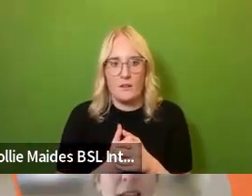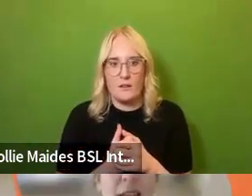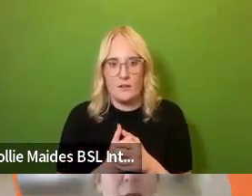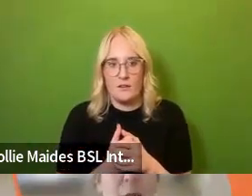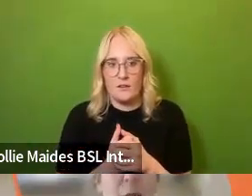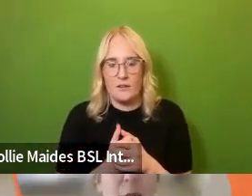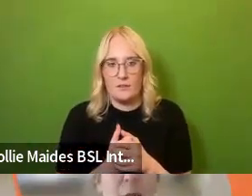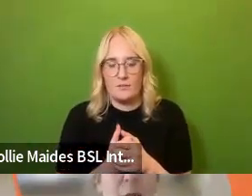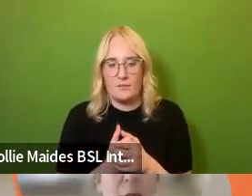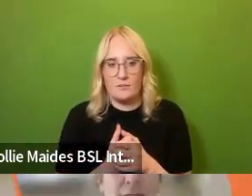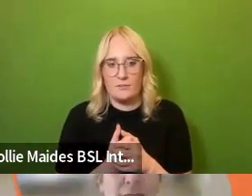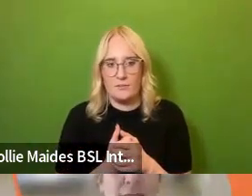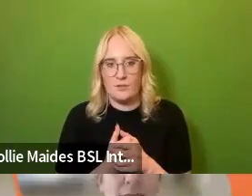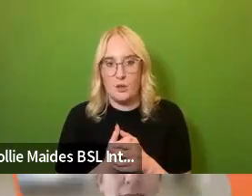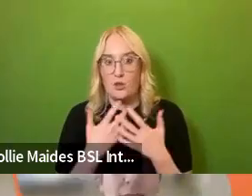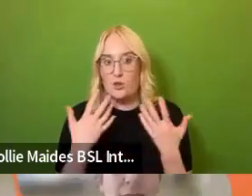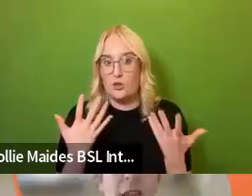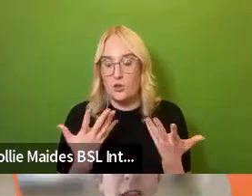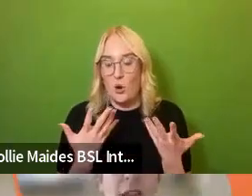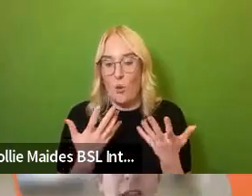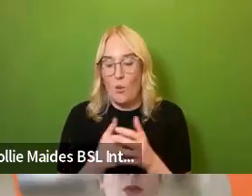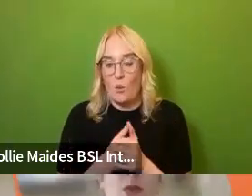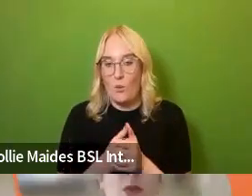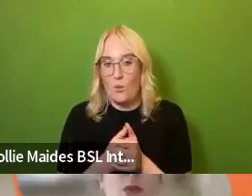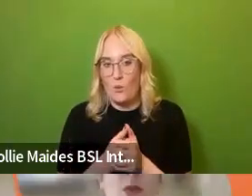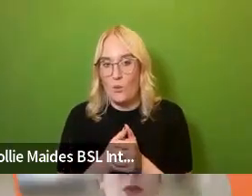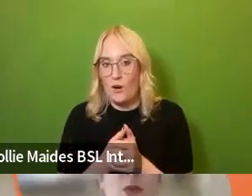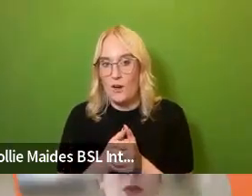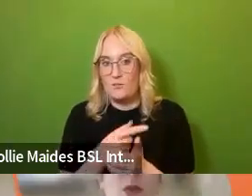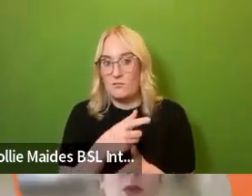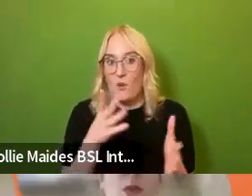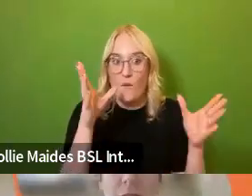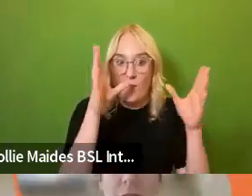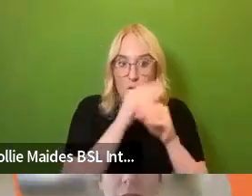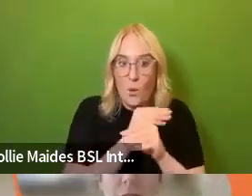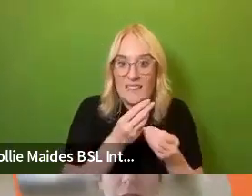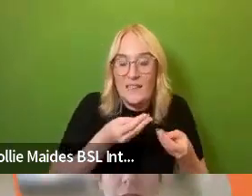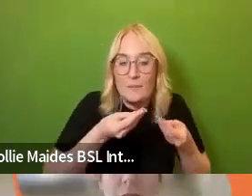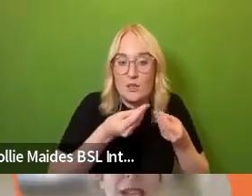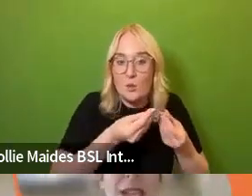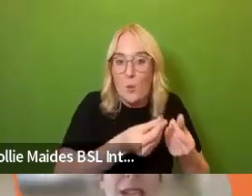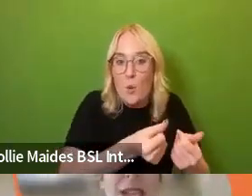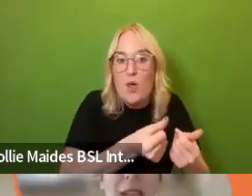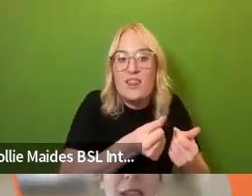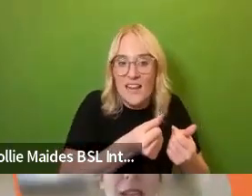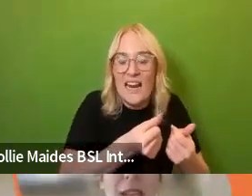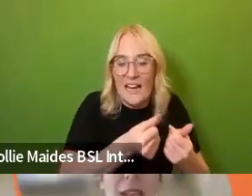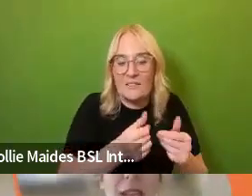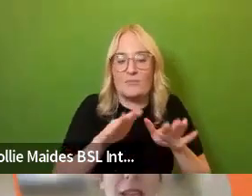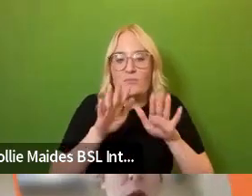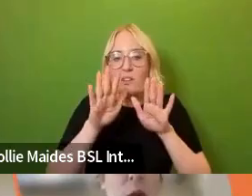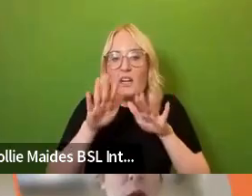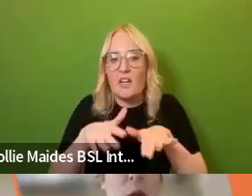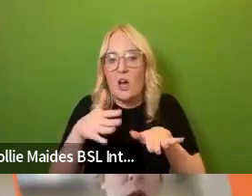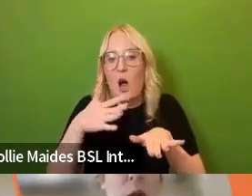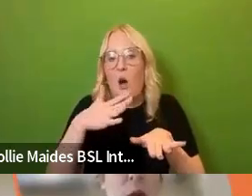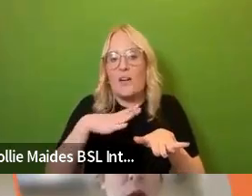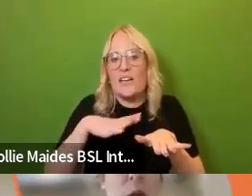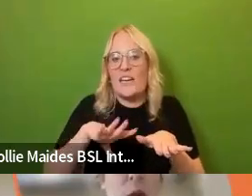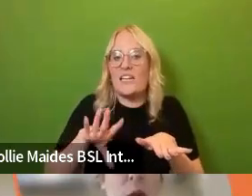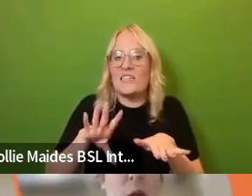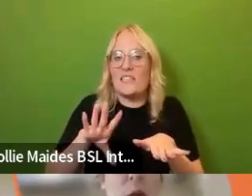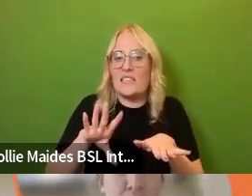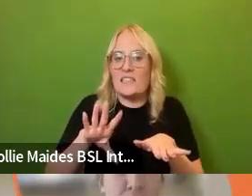works both ways. It's a cycle. So to fall asleep smoothly, a child needs to be in what we call an optimum range